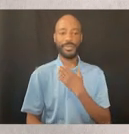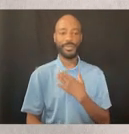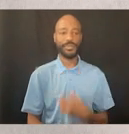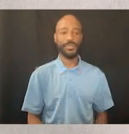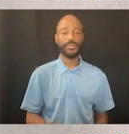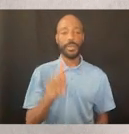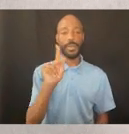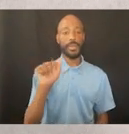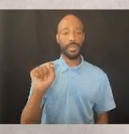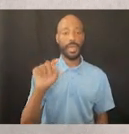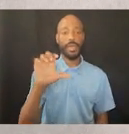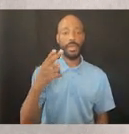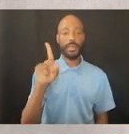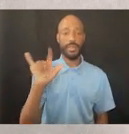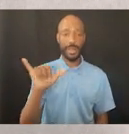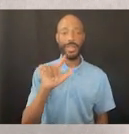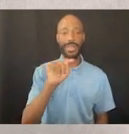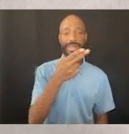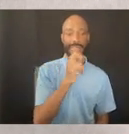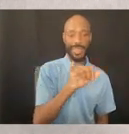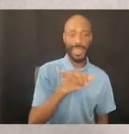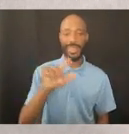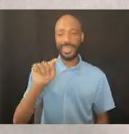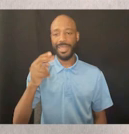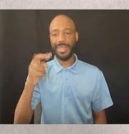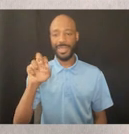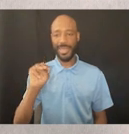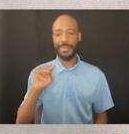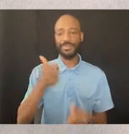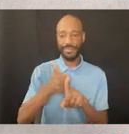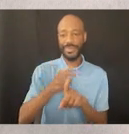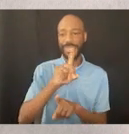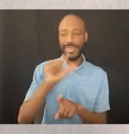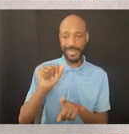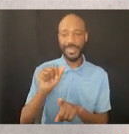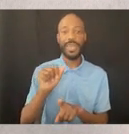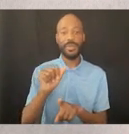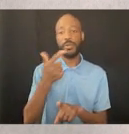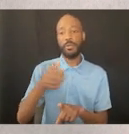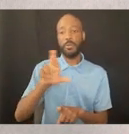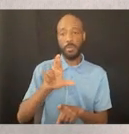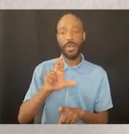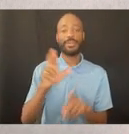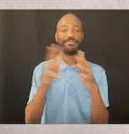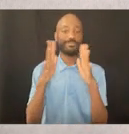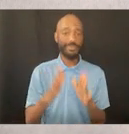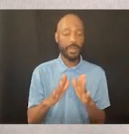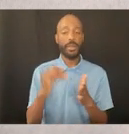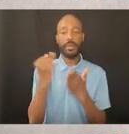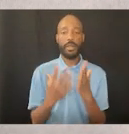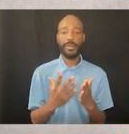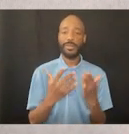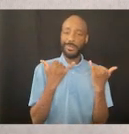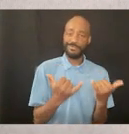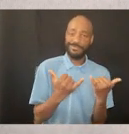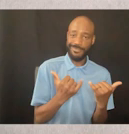Kat Chudy, they, them, is a disabled queer American artist currently living and working in Florida.